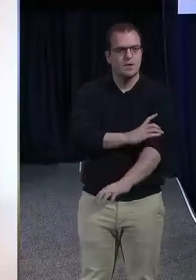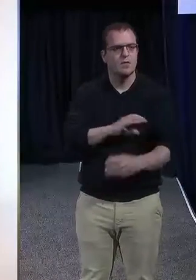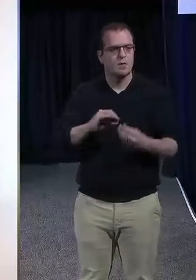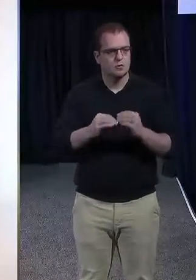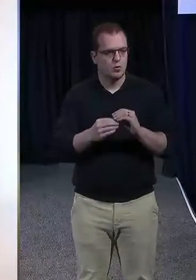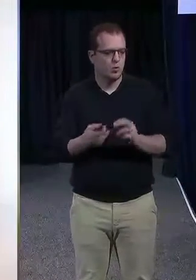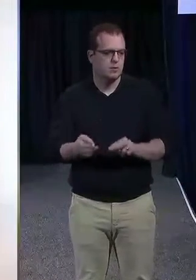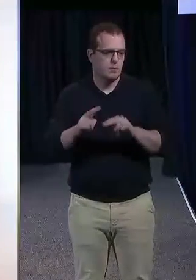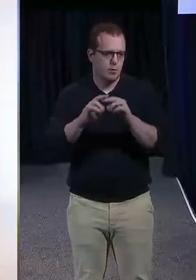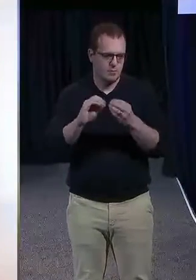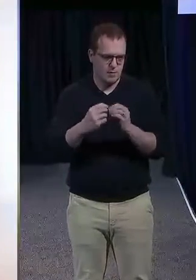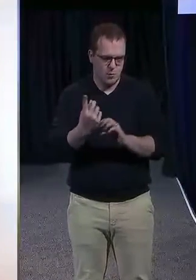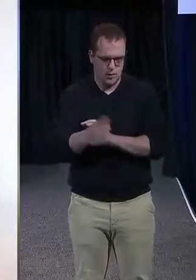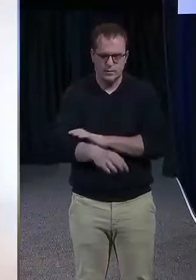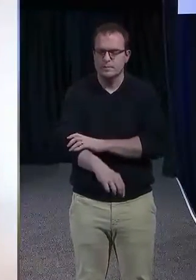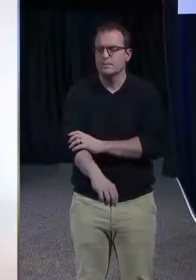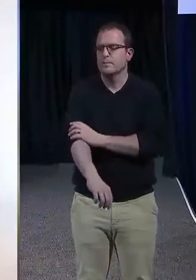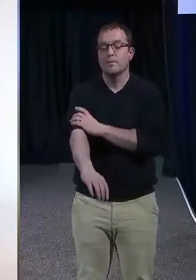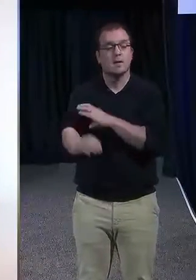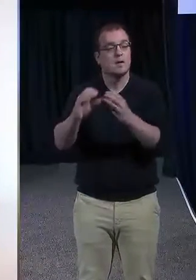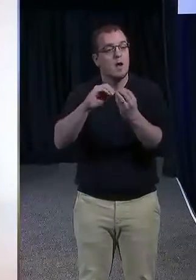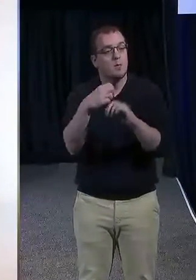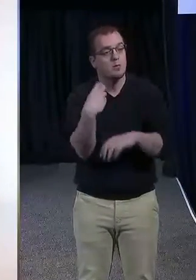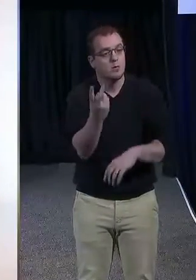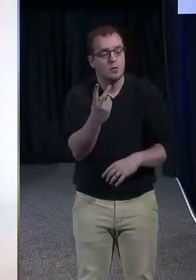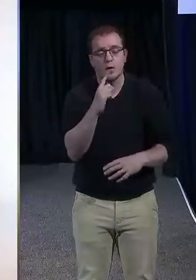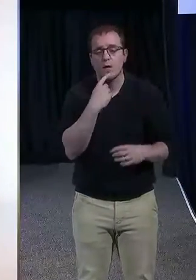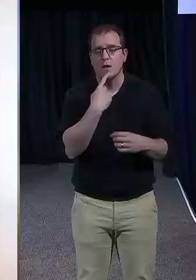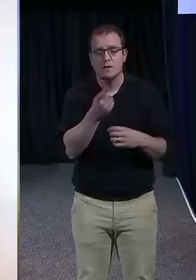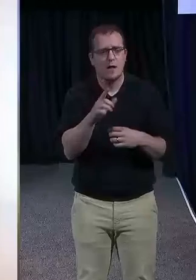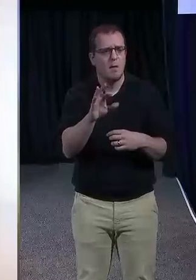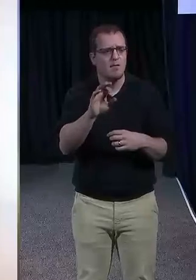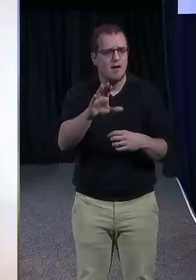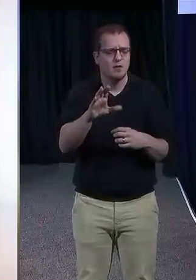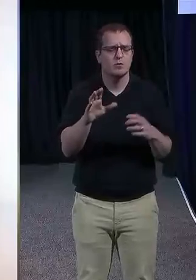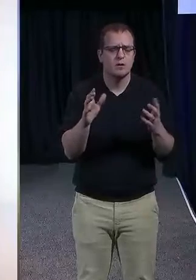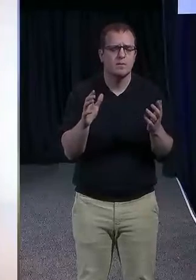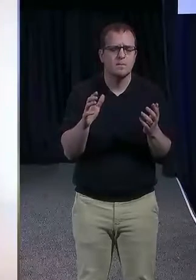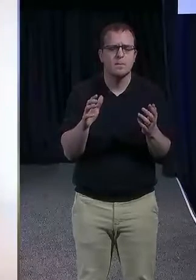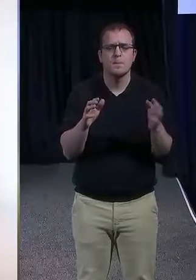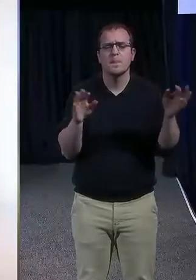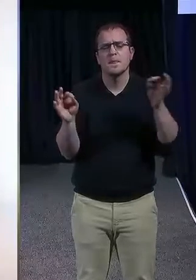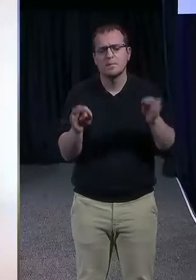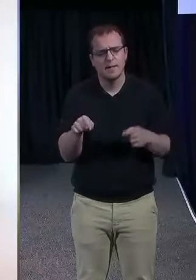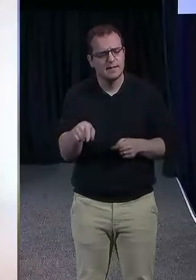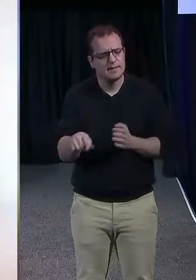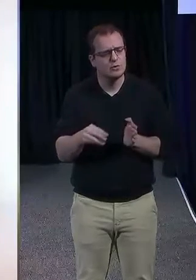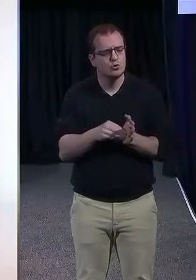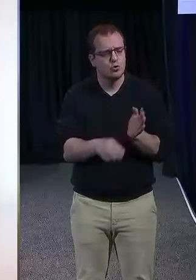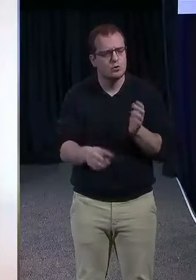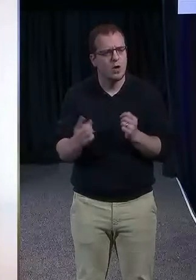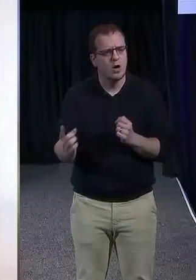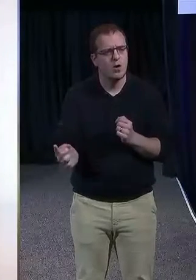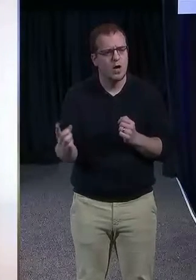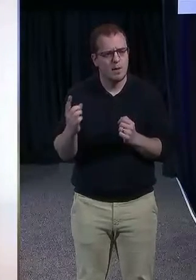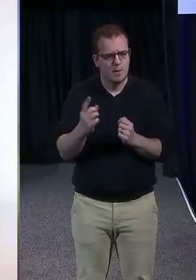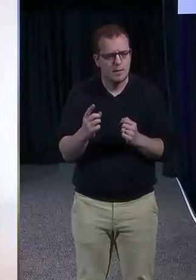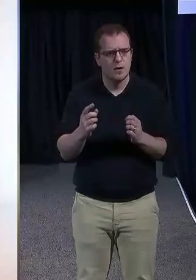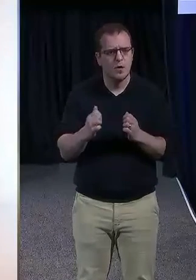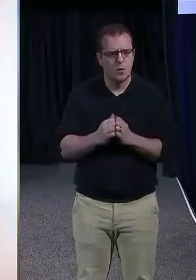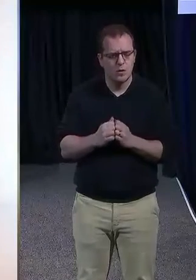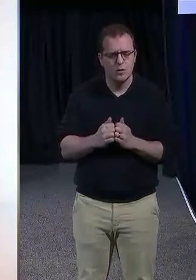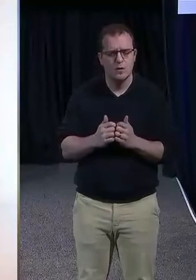improved. Number one. Number two, I tell my faculty that these students are coming in with